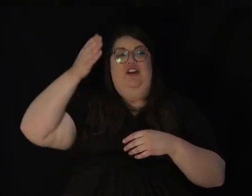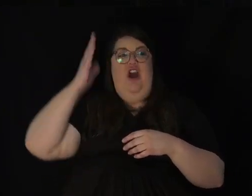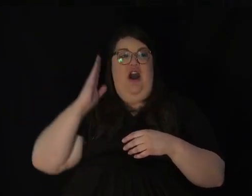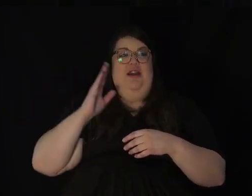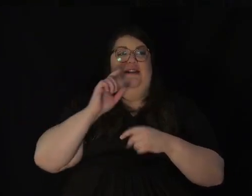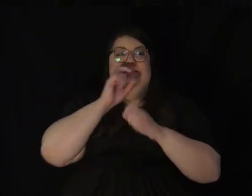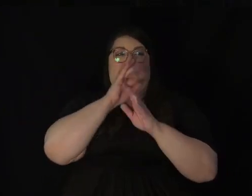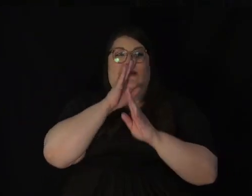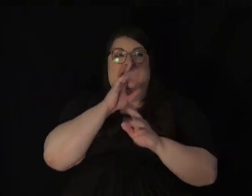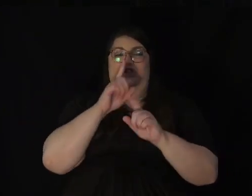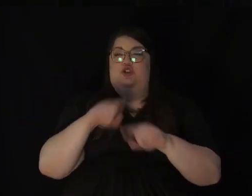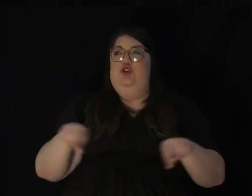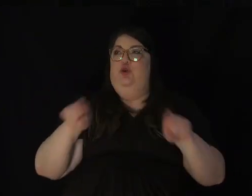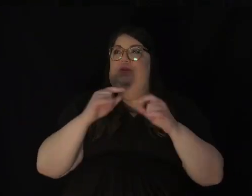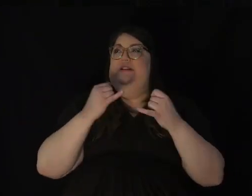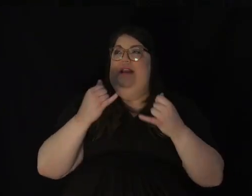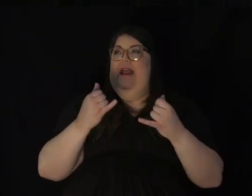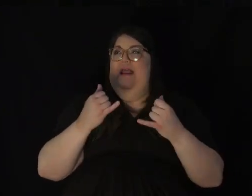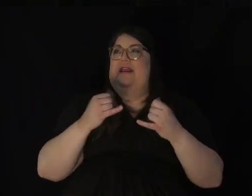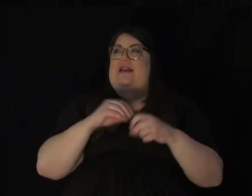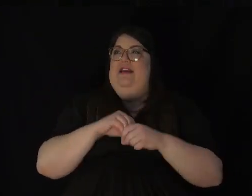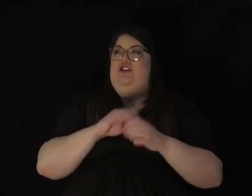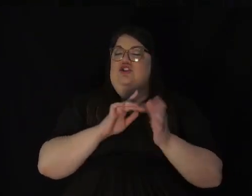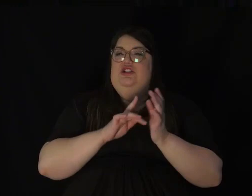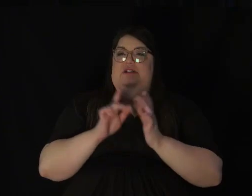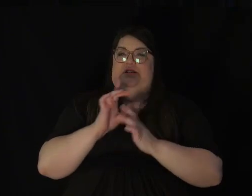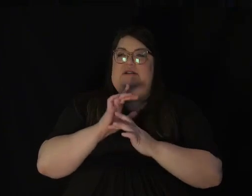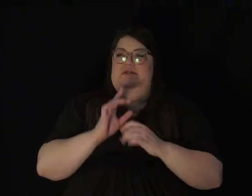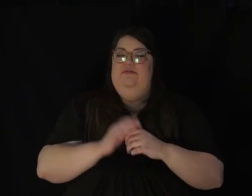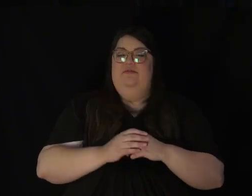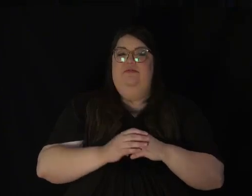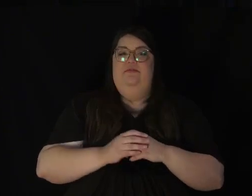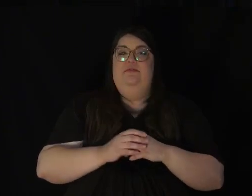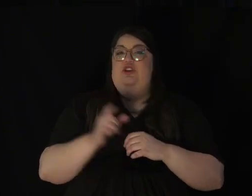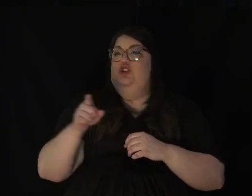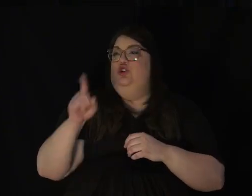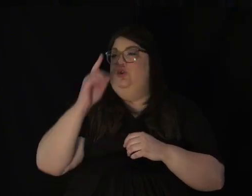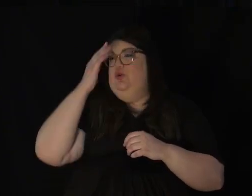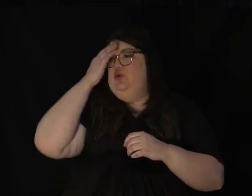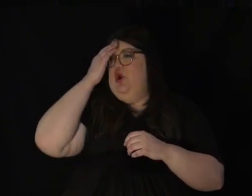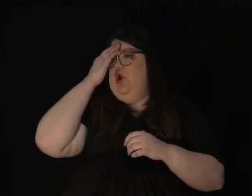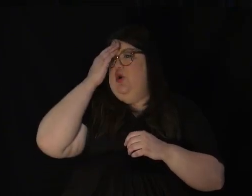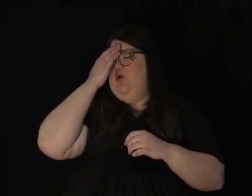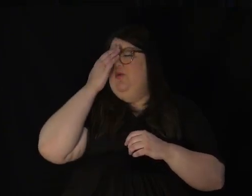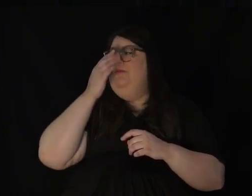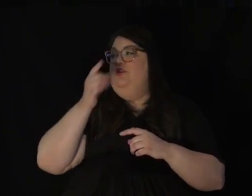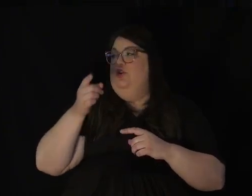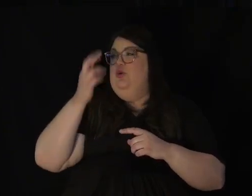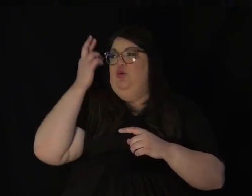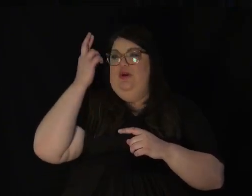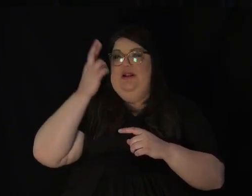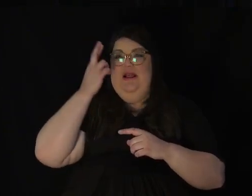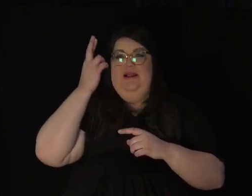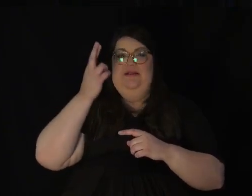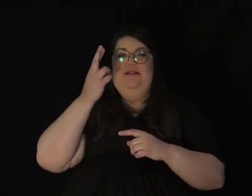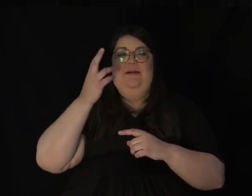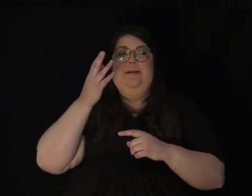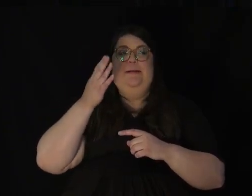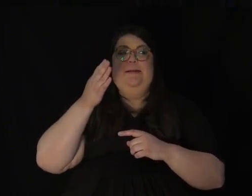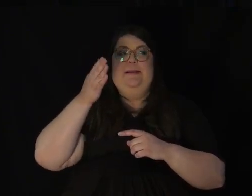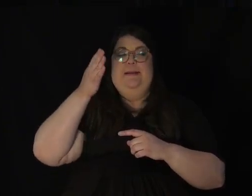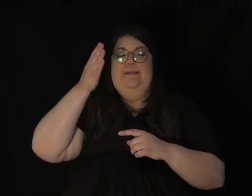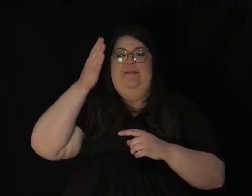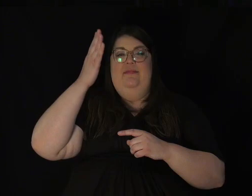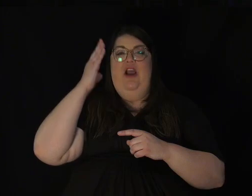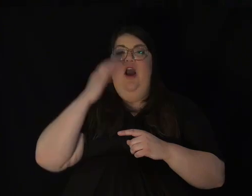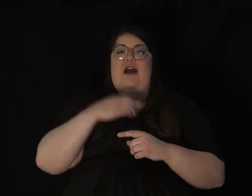today in Jesus. Do you know and realize that God desires